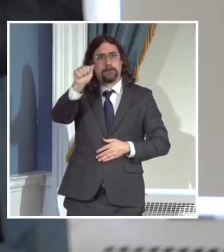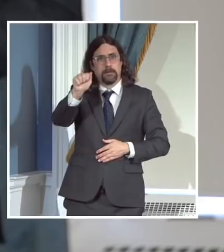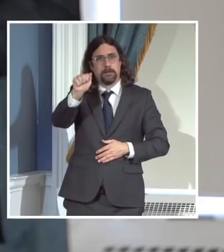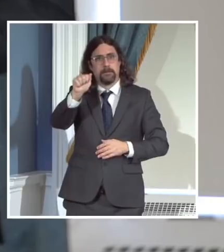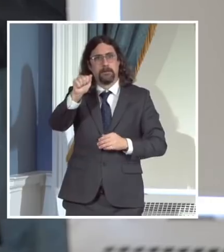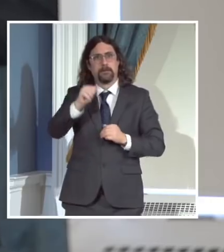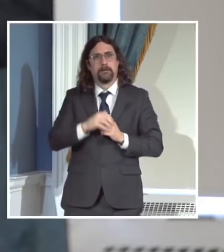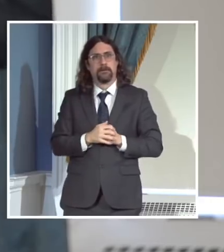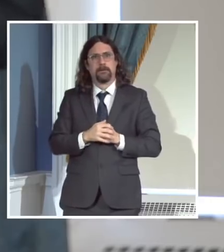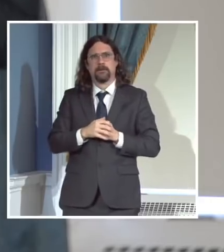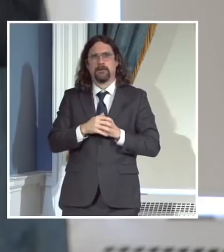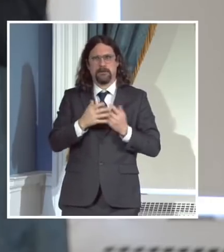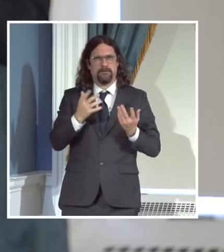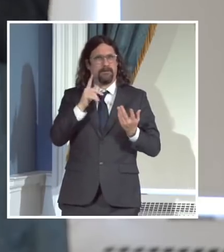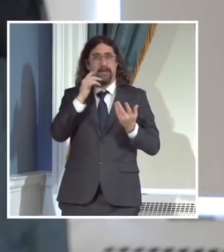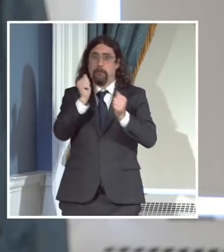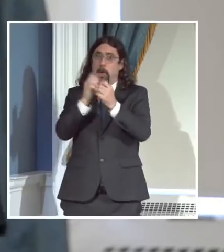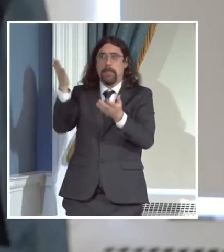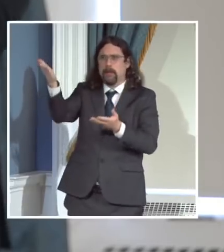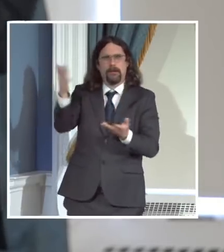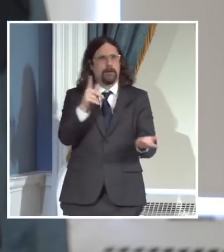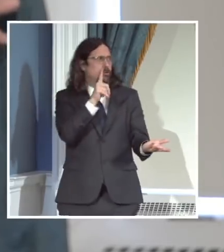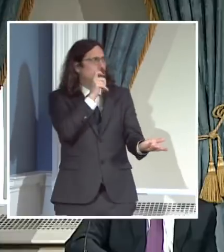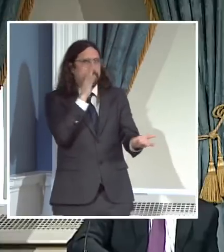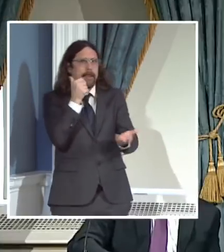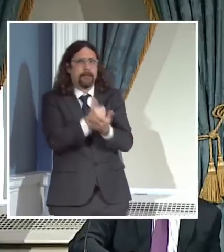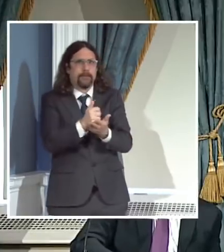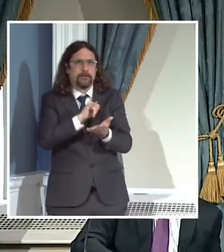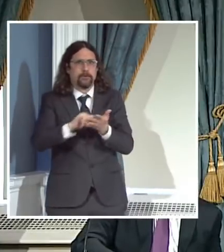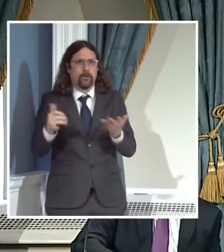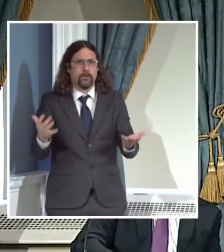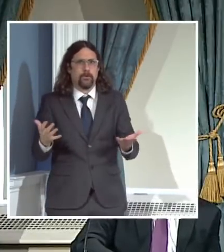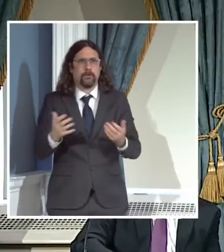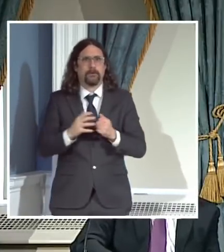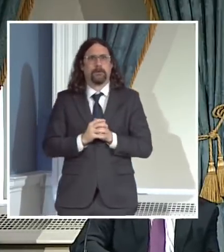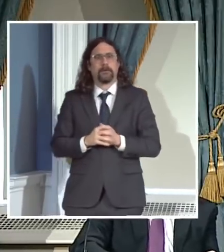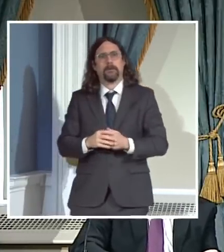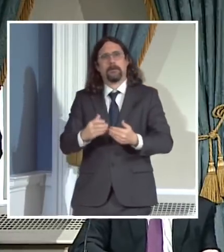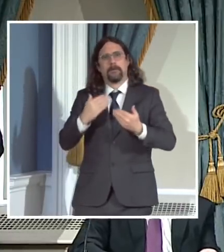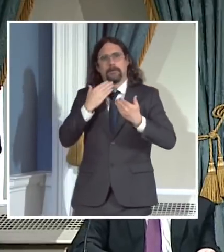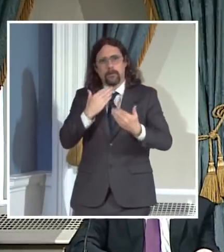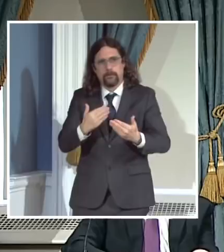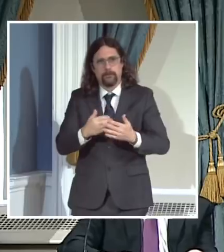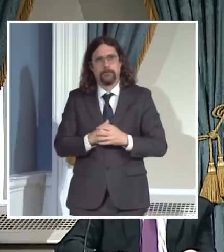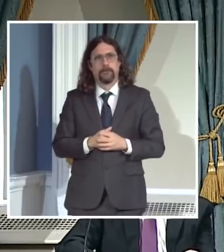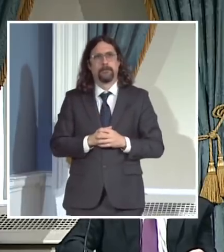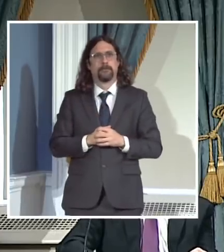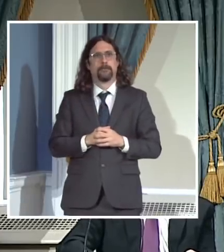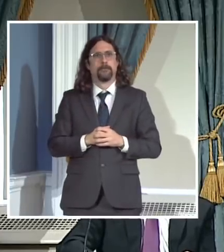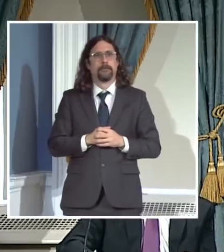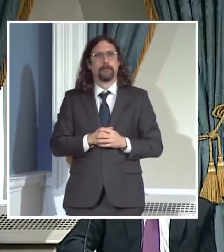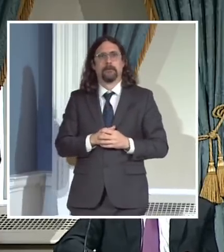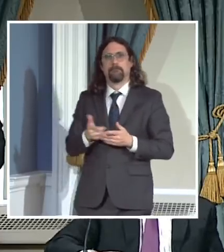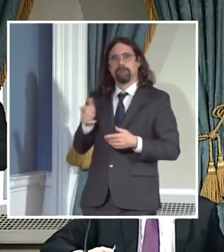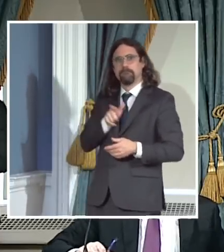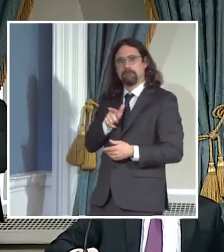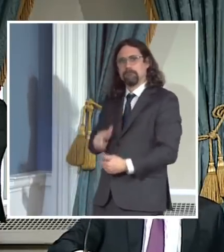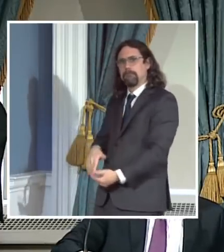best, and thanks for giving me the opportunity, Mr. Mayor. Thank you very much, Jimmy. Your best is very, very good. So I know with you